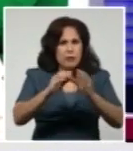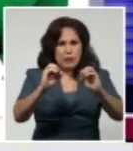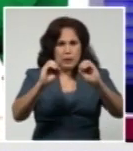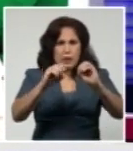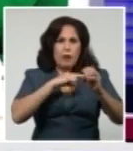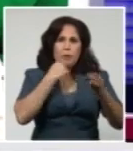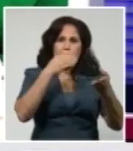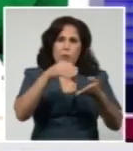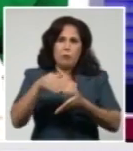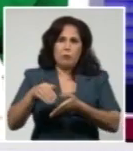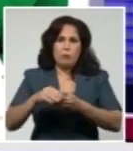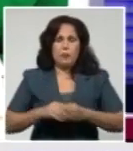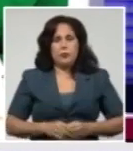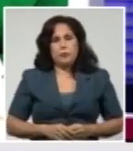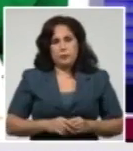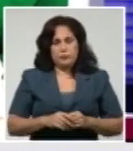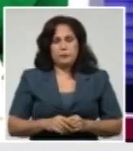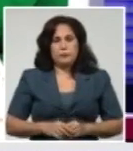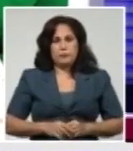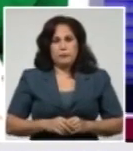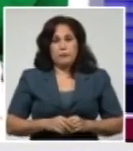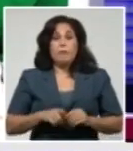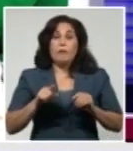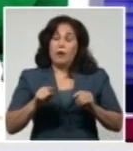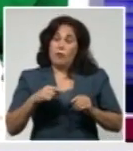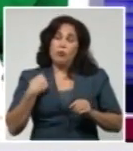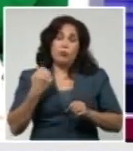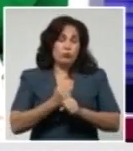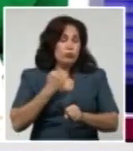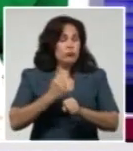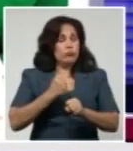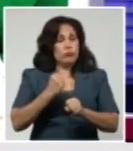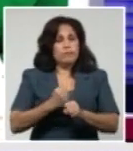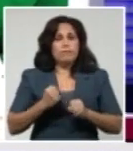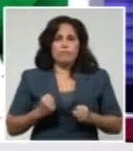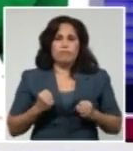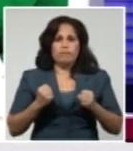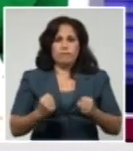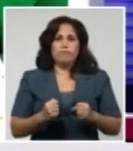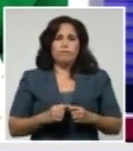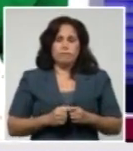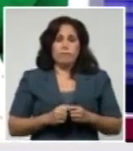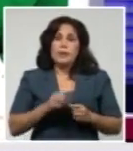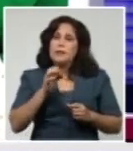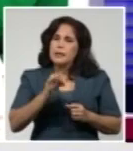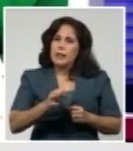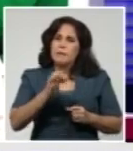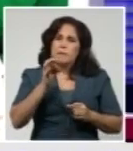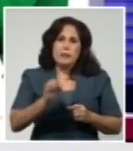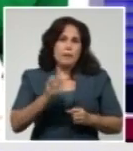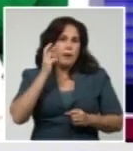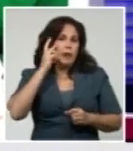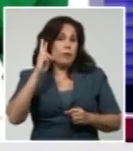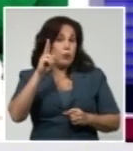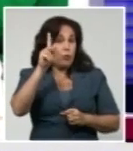Havana, 5 in Sancti Spiritus, 1 in Villa Clara, and 17 in